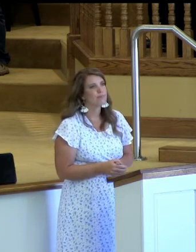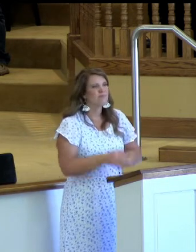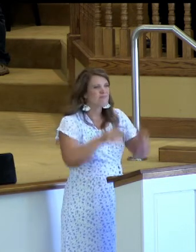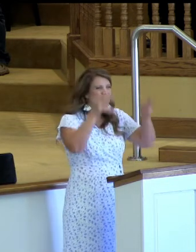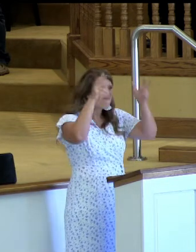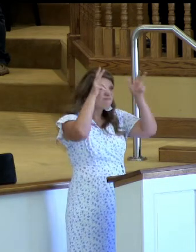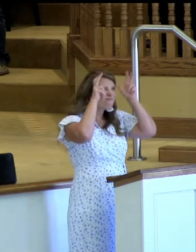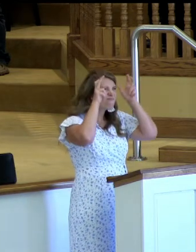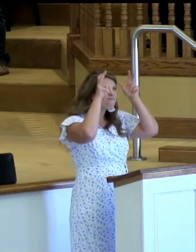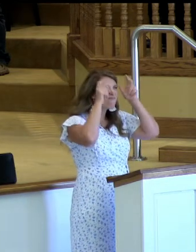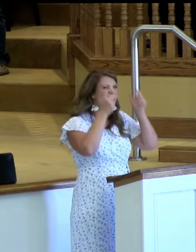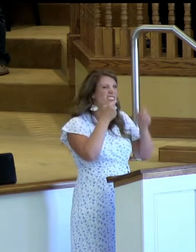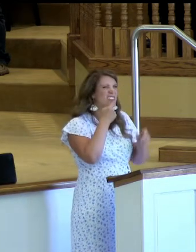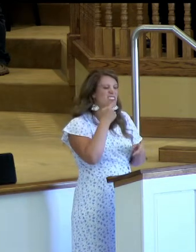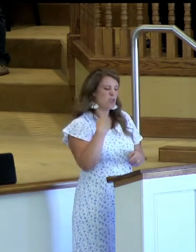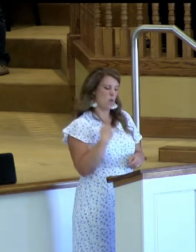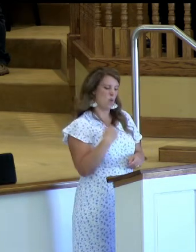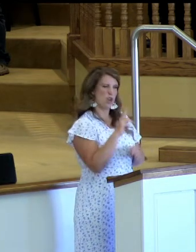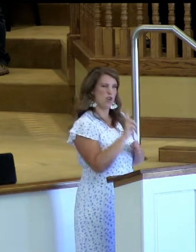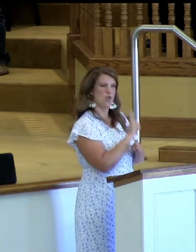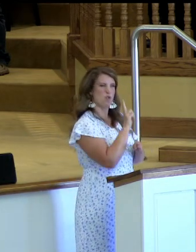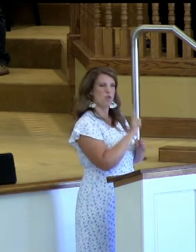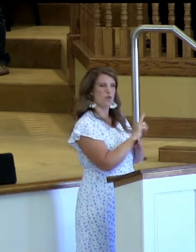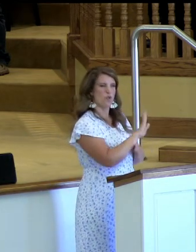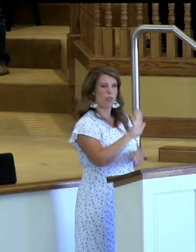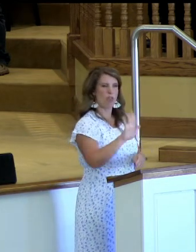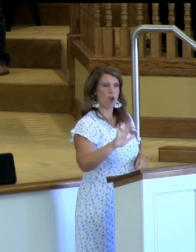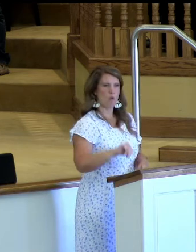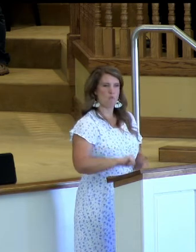devil said, we'll use their